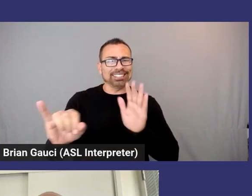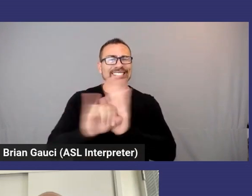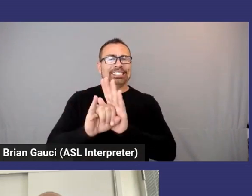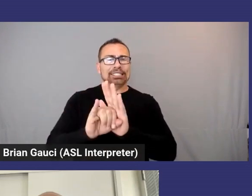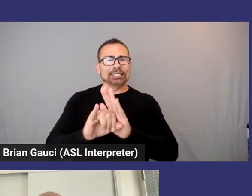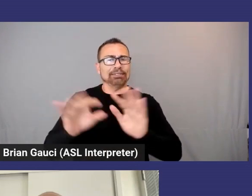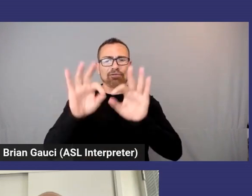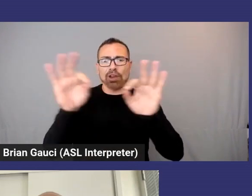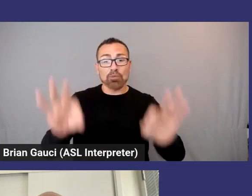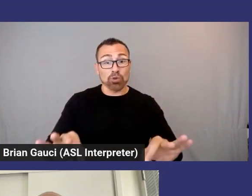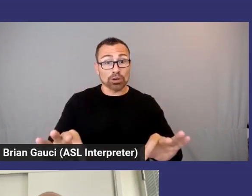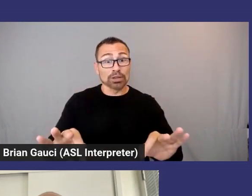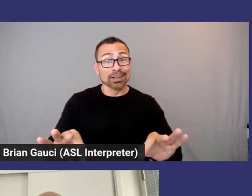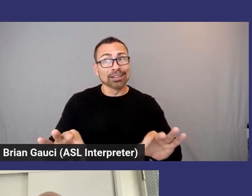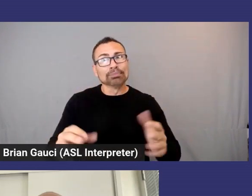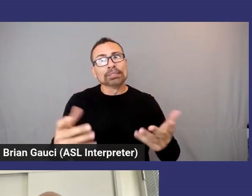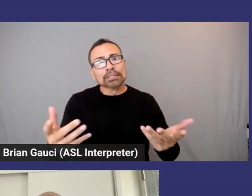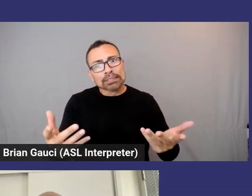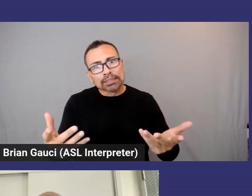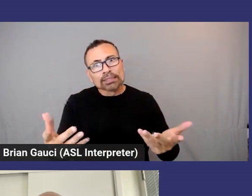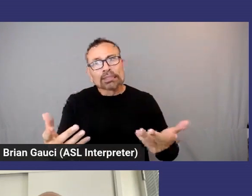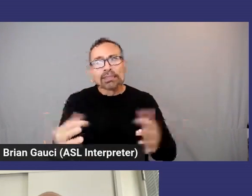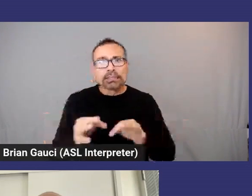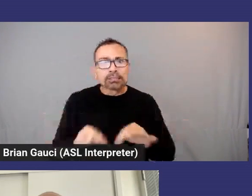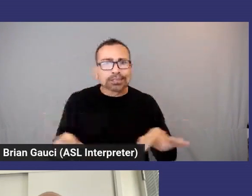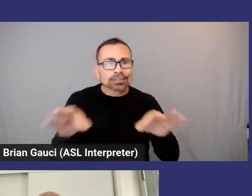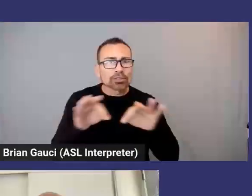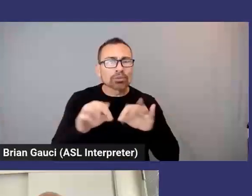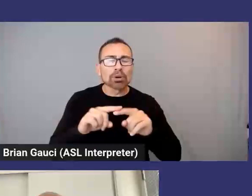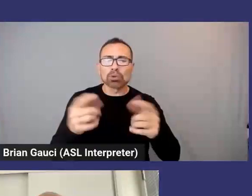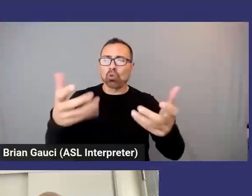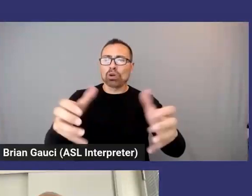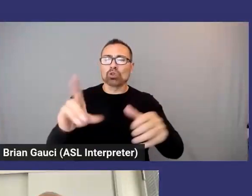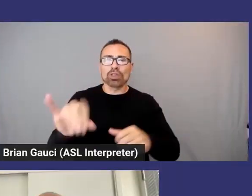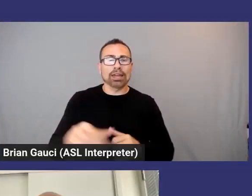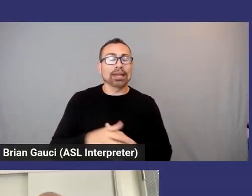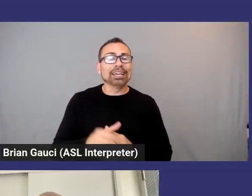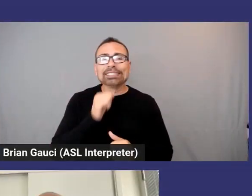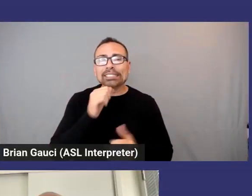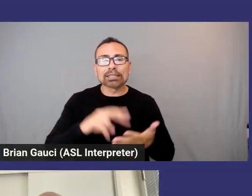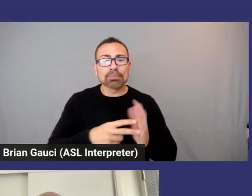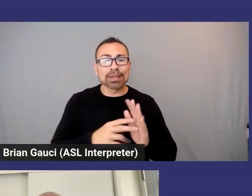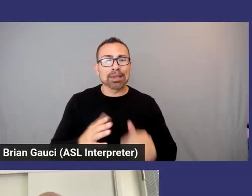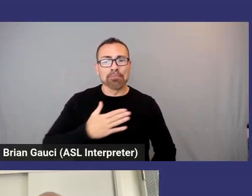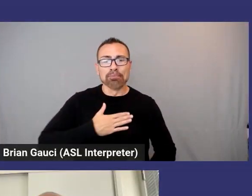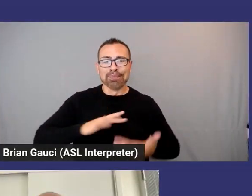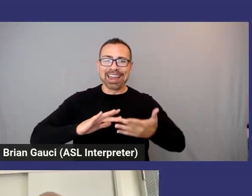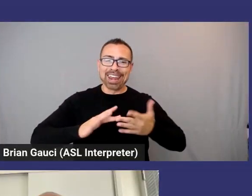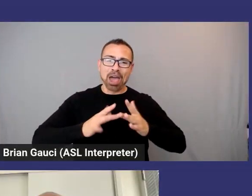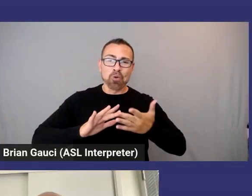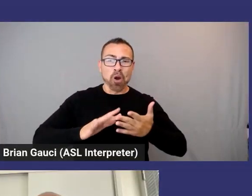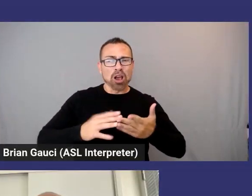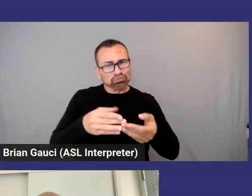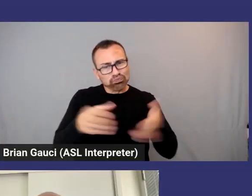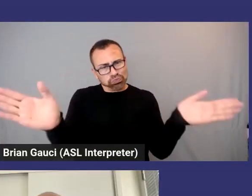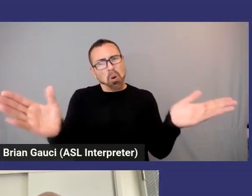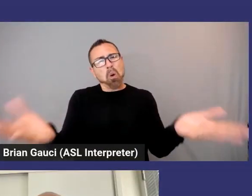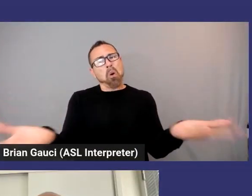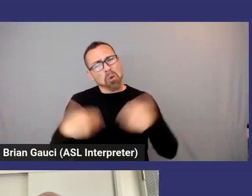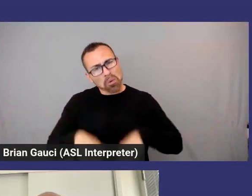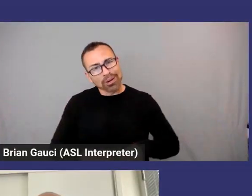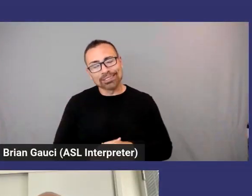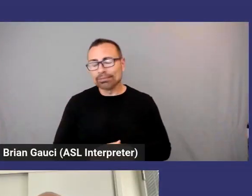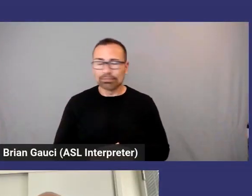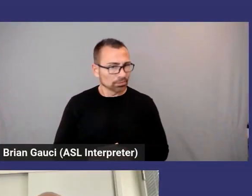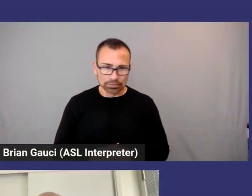Yeah. But it doesn't mean like give up your network. Just open it up to the world, right? I like the idea of Swiss cheese, right?